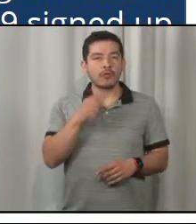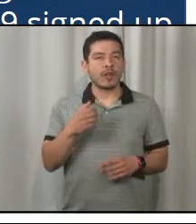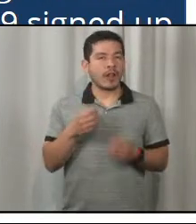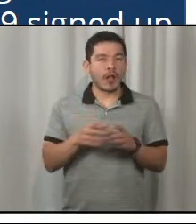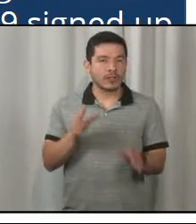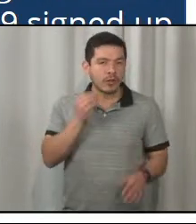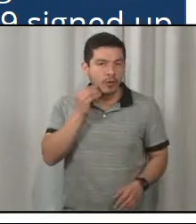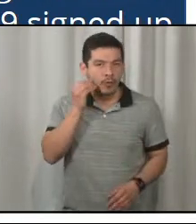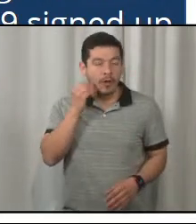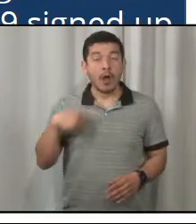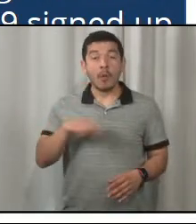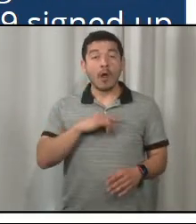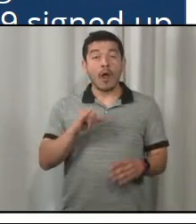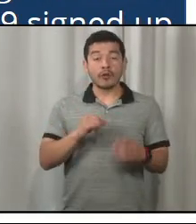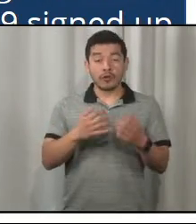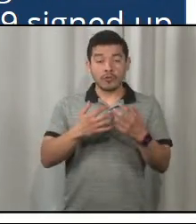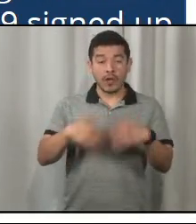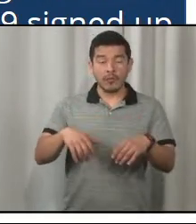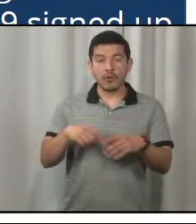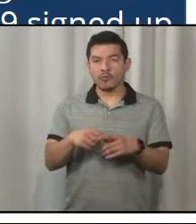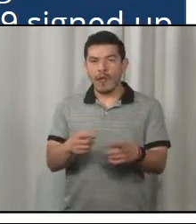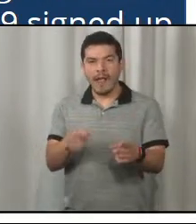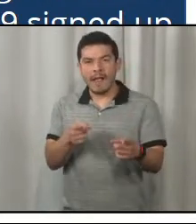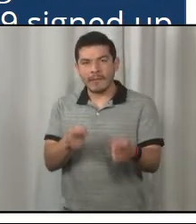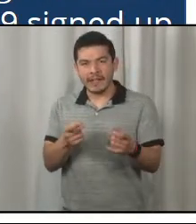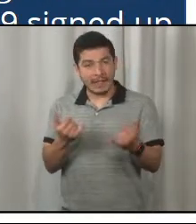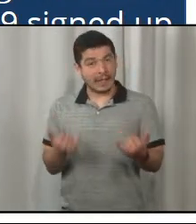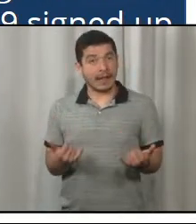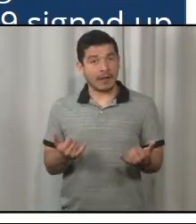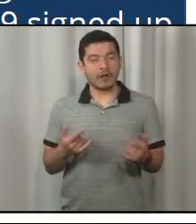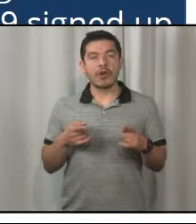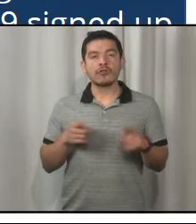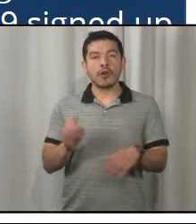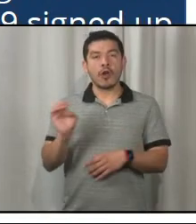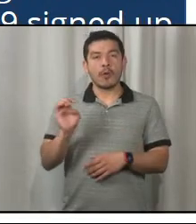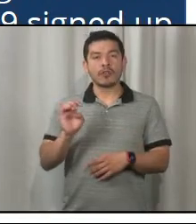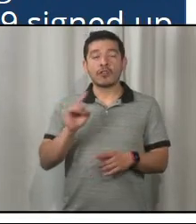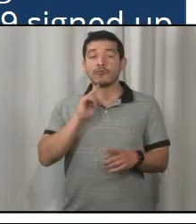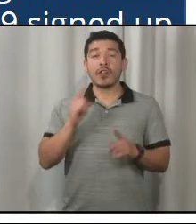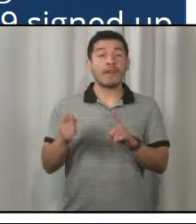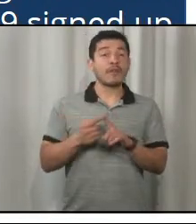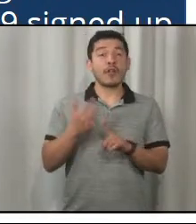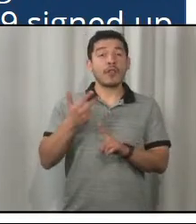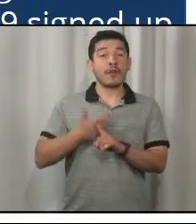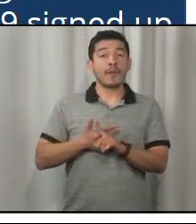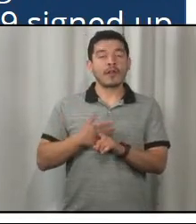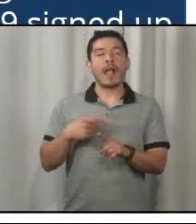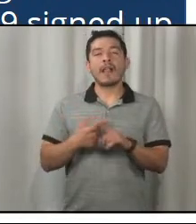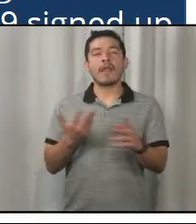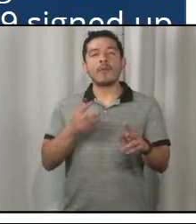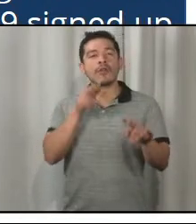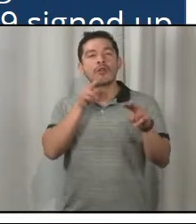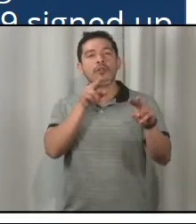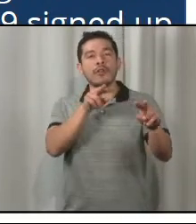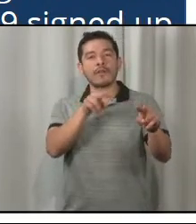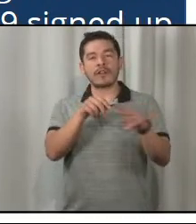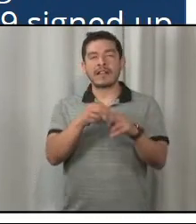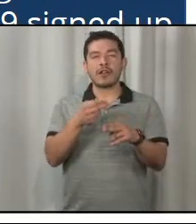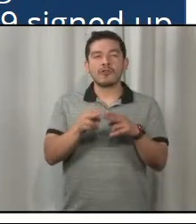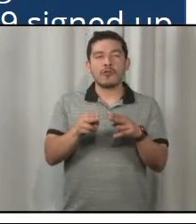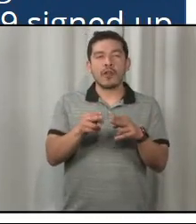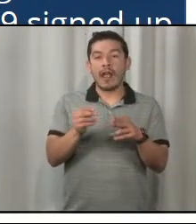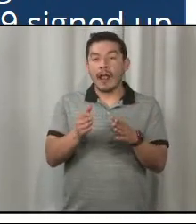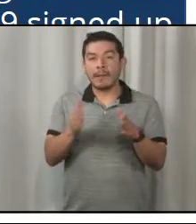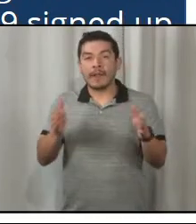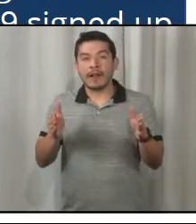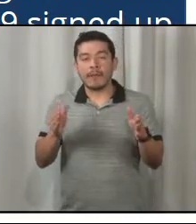them down into immediate, which is right now during the emergency, the first 3 months, and then what to look forward to in the short term, medium term, and